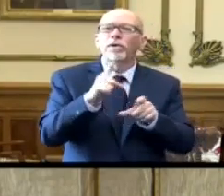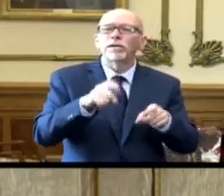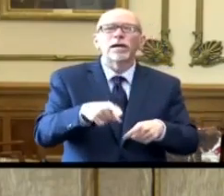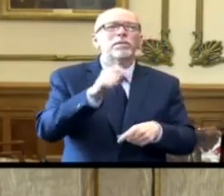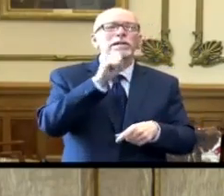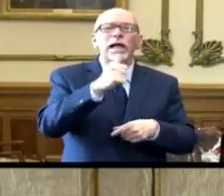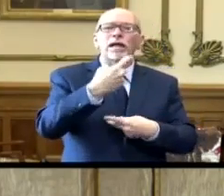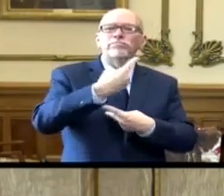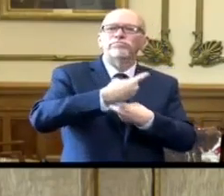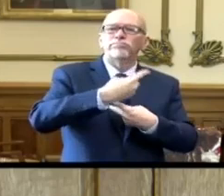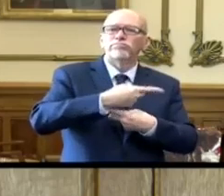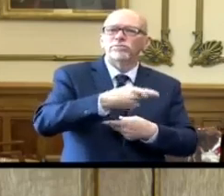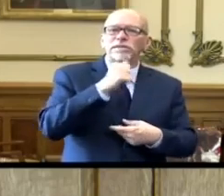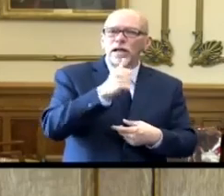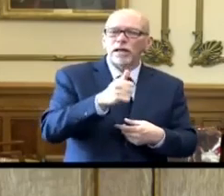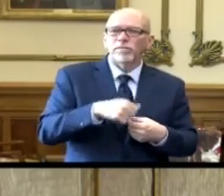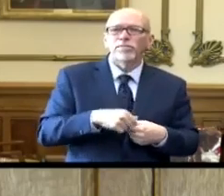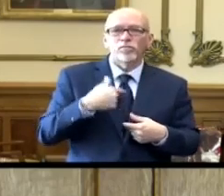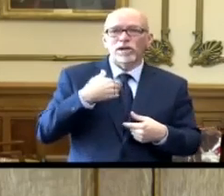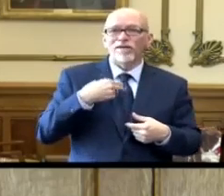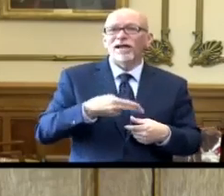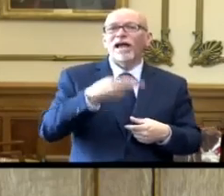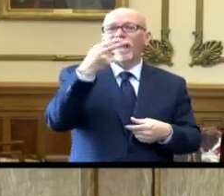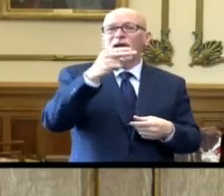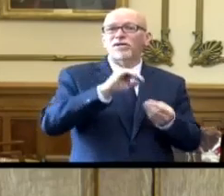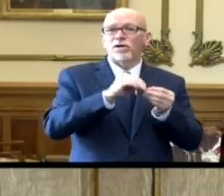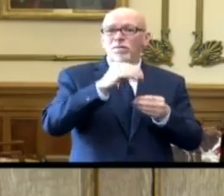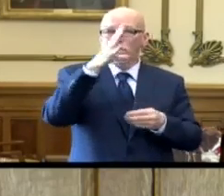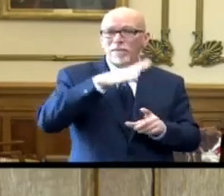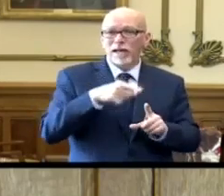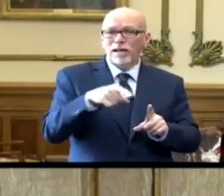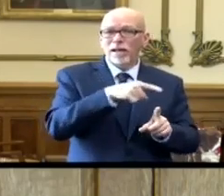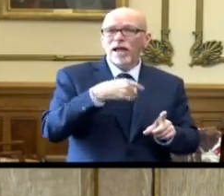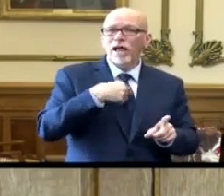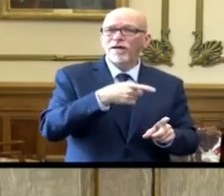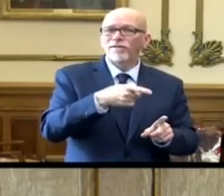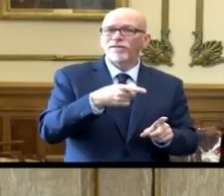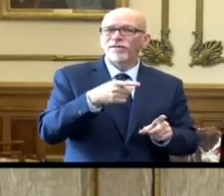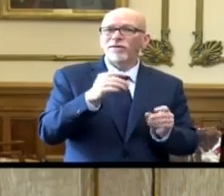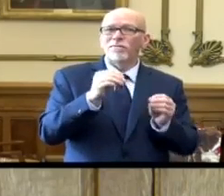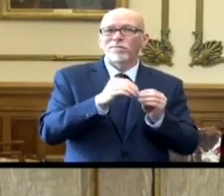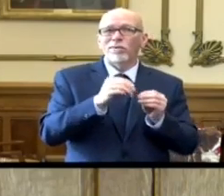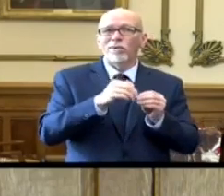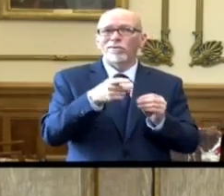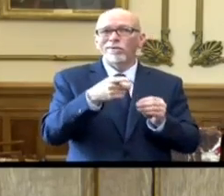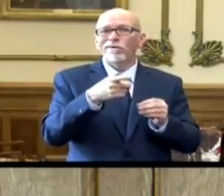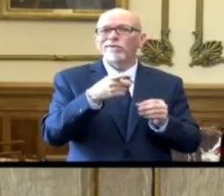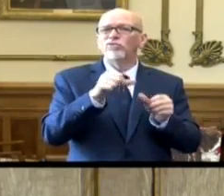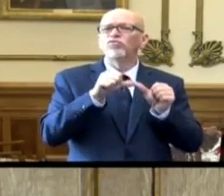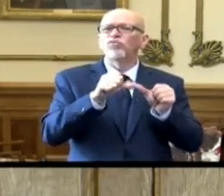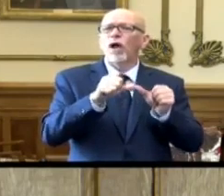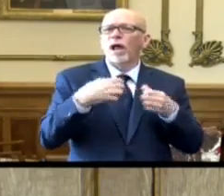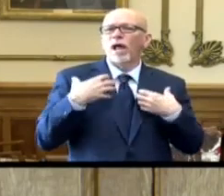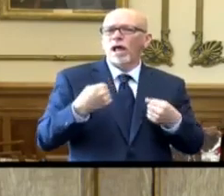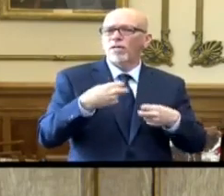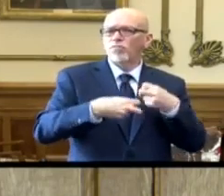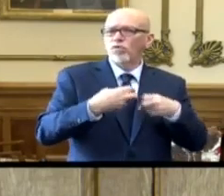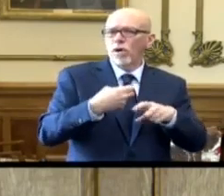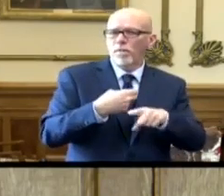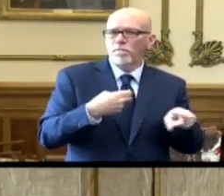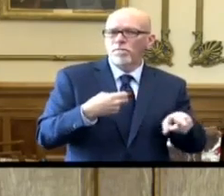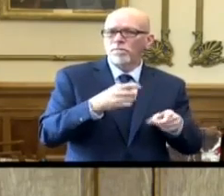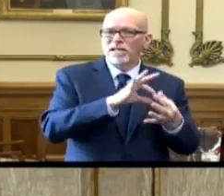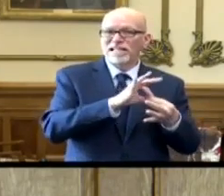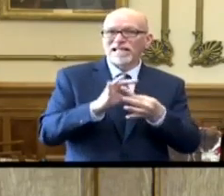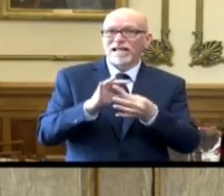the care that they need. We do have a higher incidence of men who suffer from higher comorbidities, or those chronic health diseases that